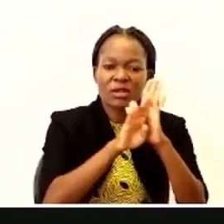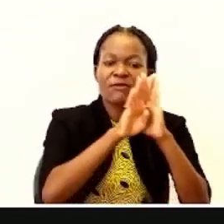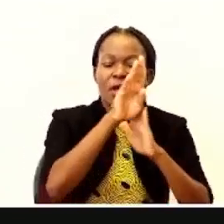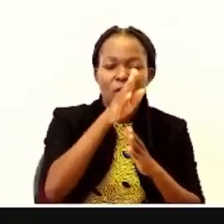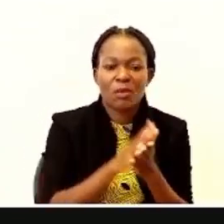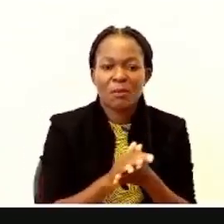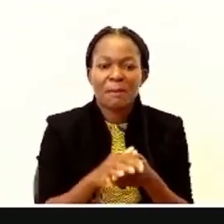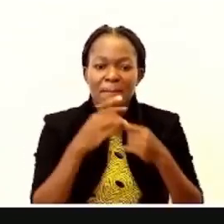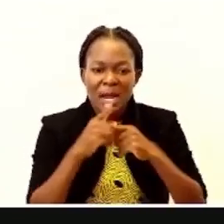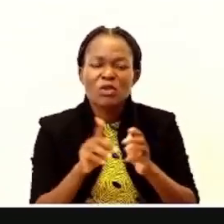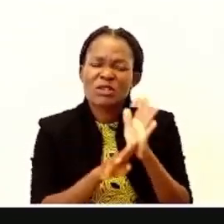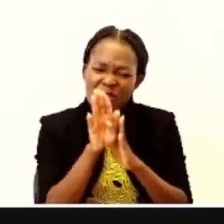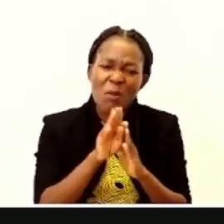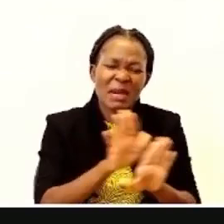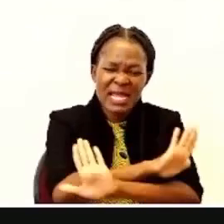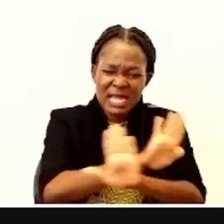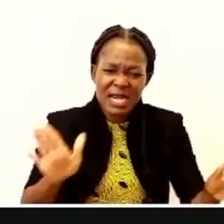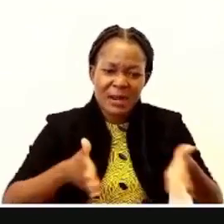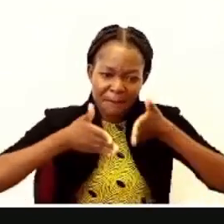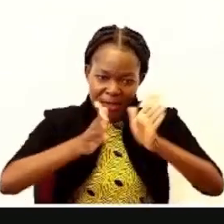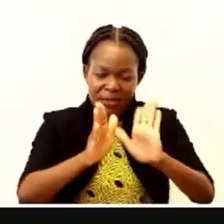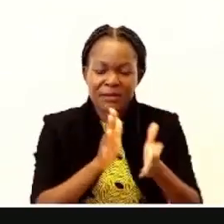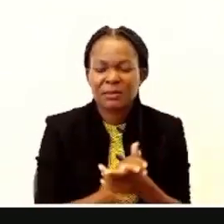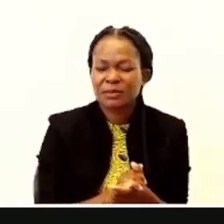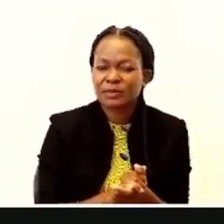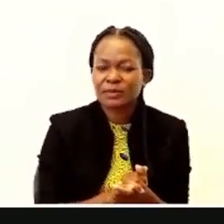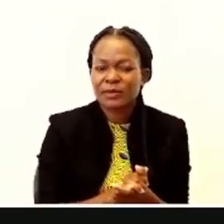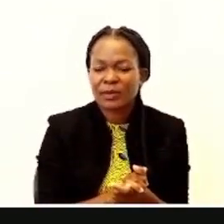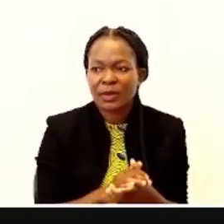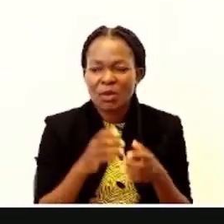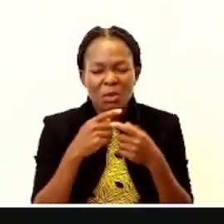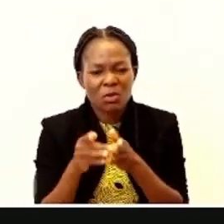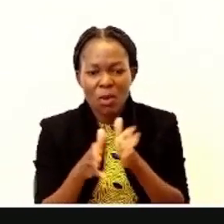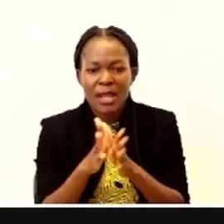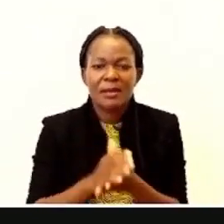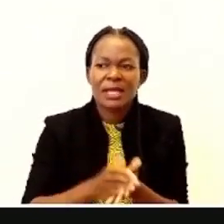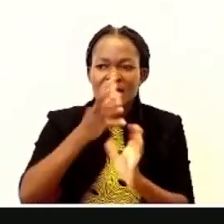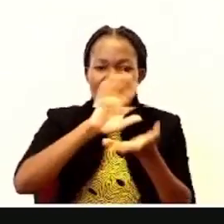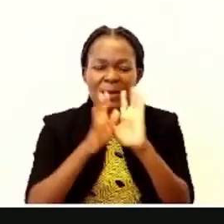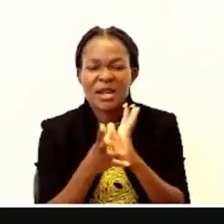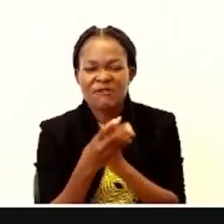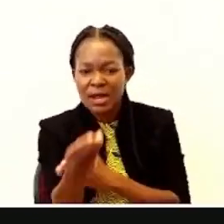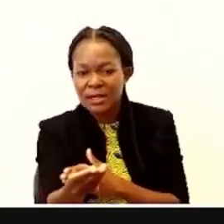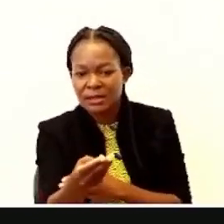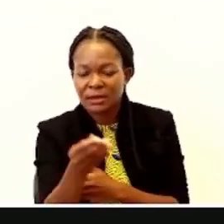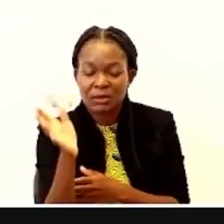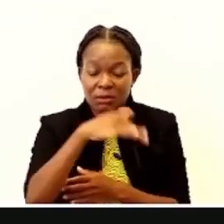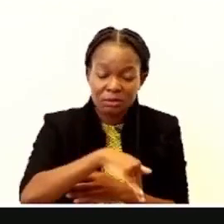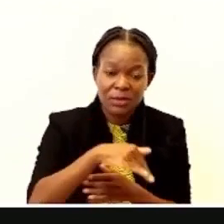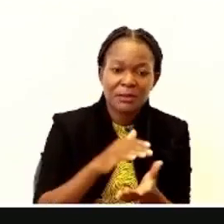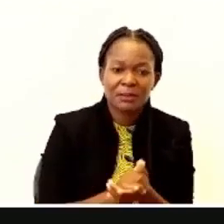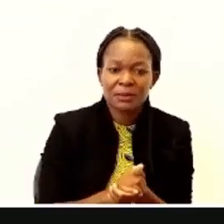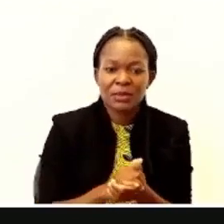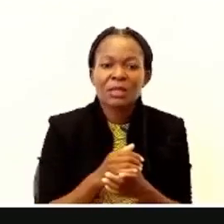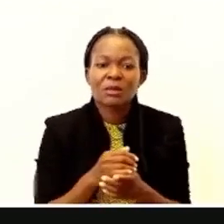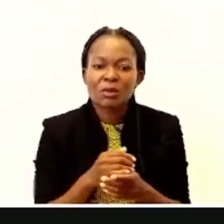develop along a clean path. And the way climate finance is currently set up, and I think this is important for all of us to be aware,